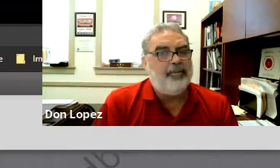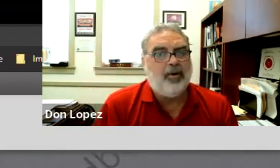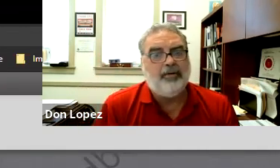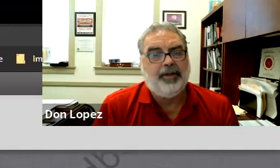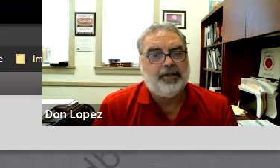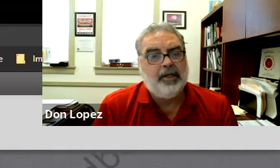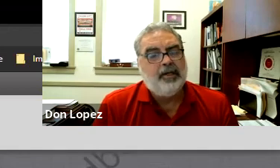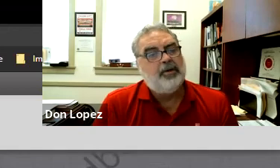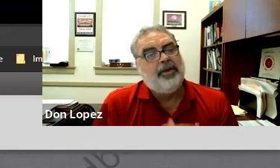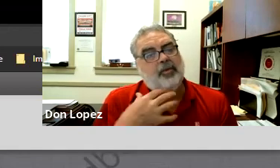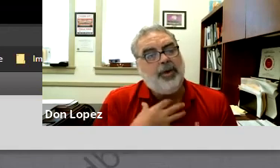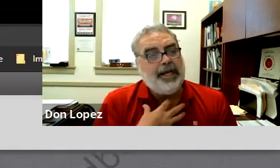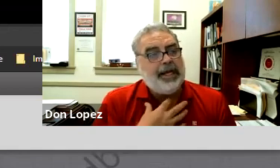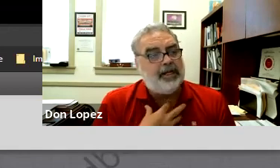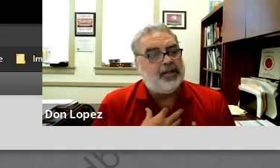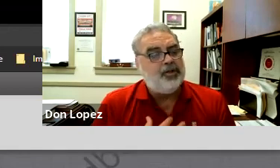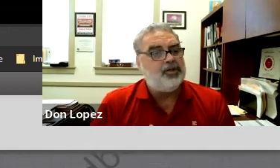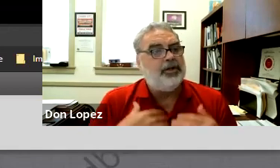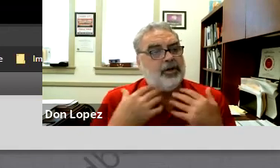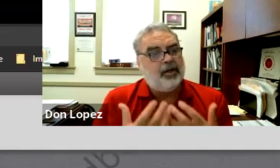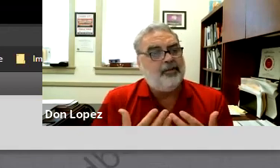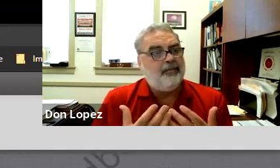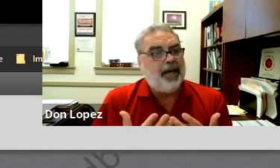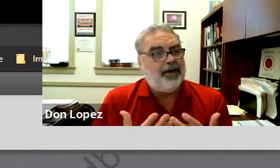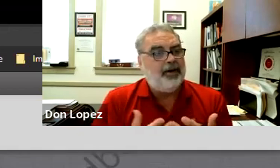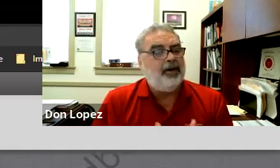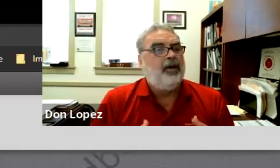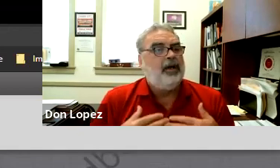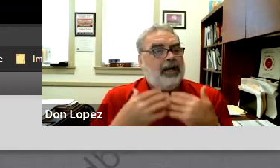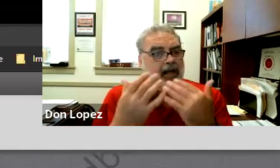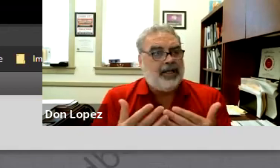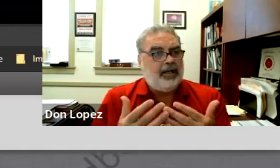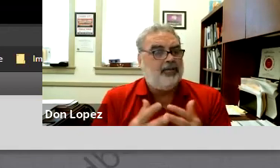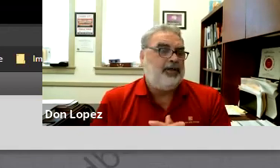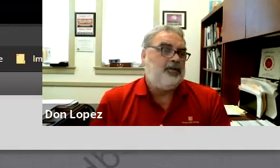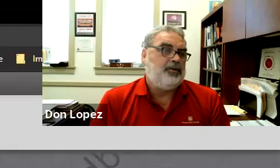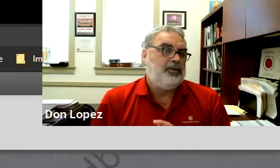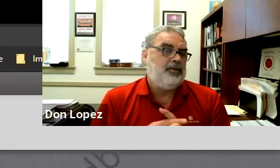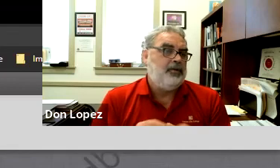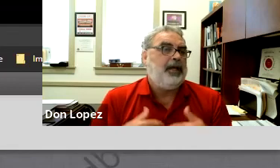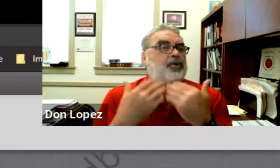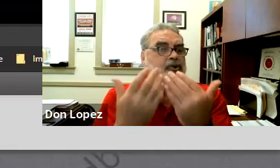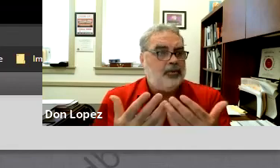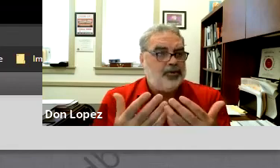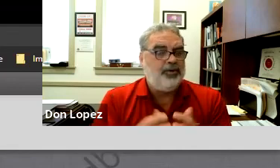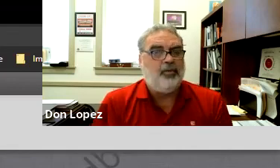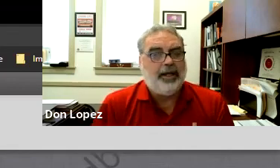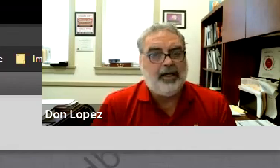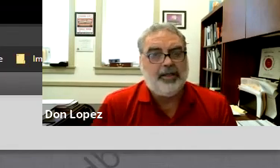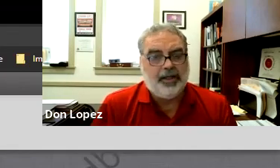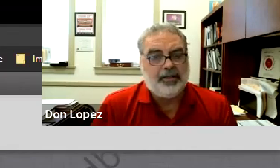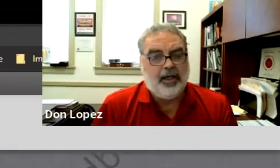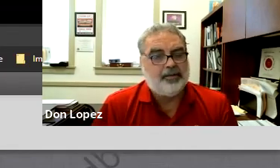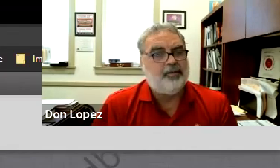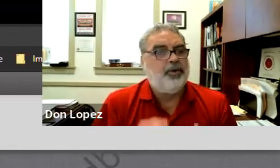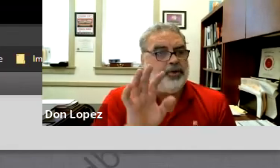all be part of this. So I think we institutionally are going to become better at allocating the resources and making sure that we're doing the right kinds